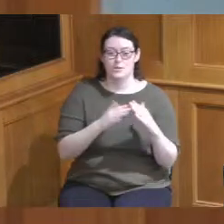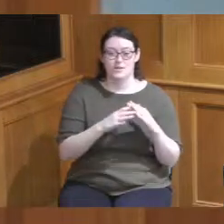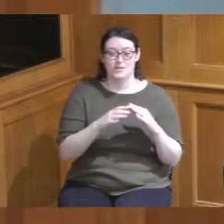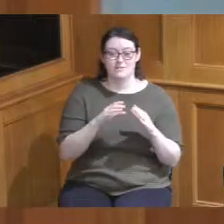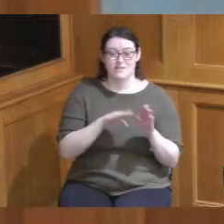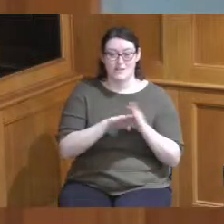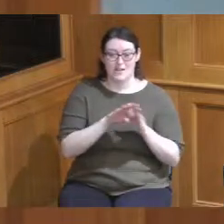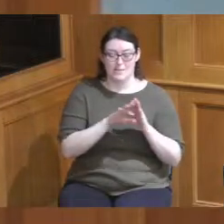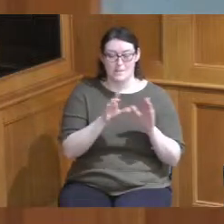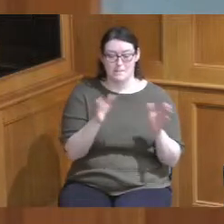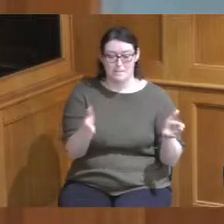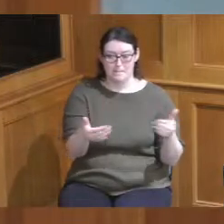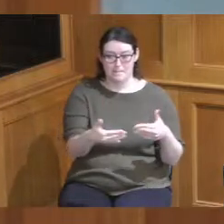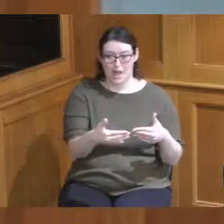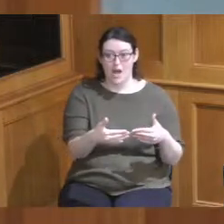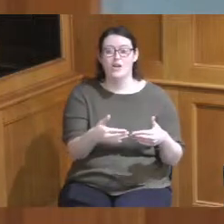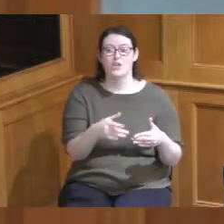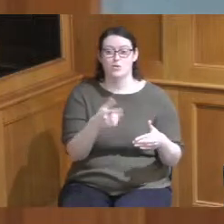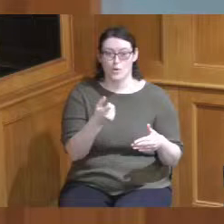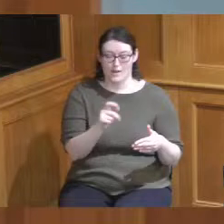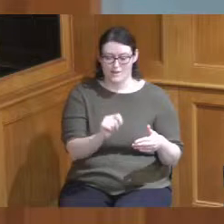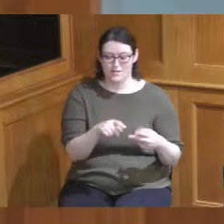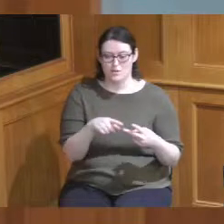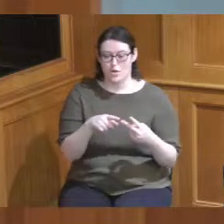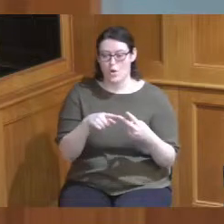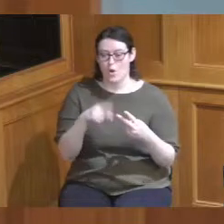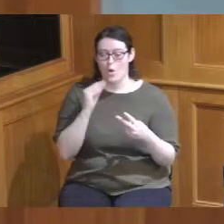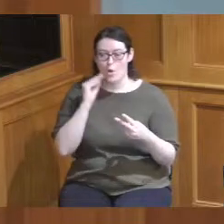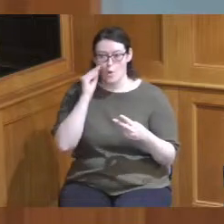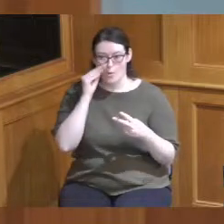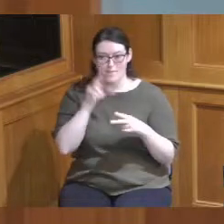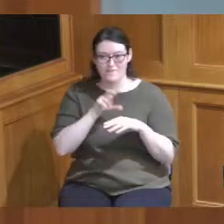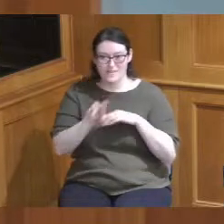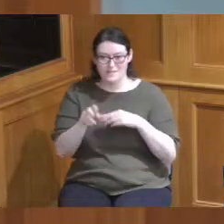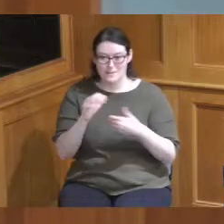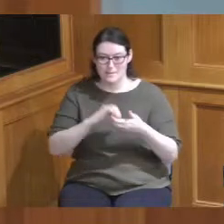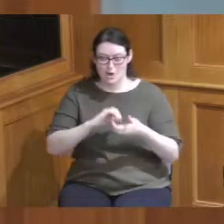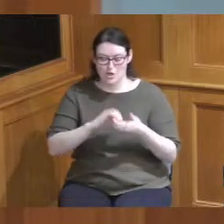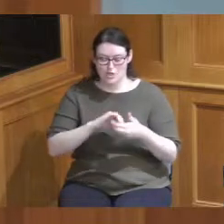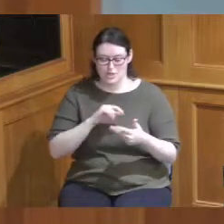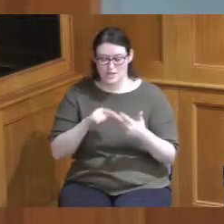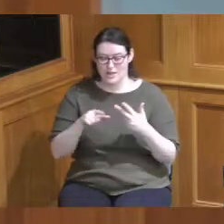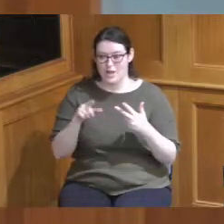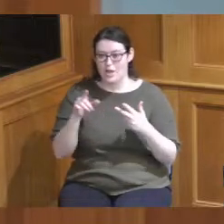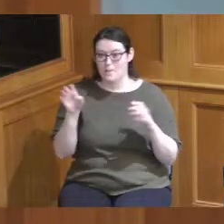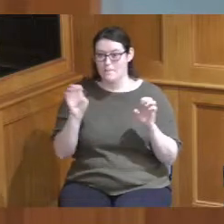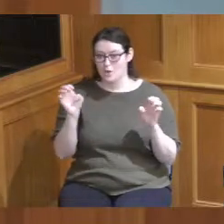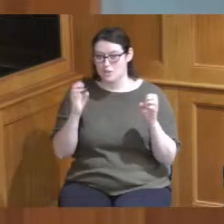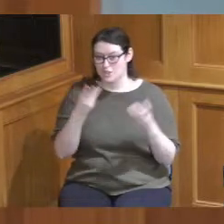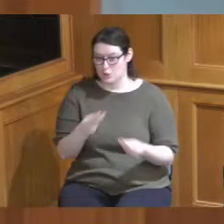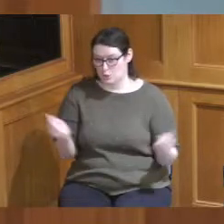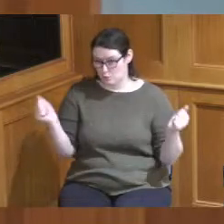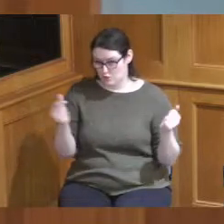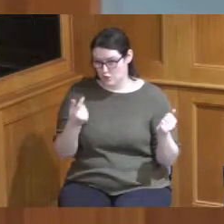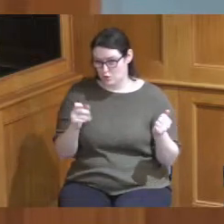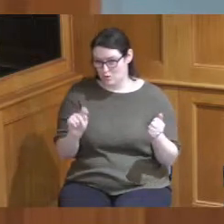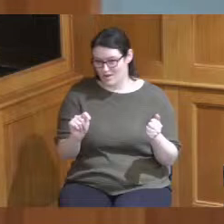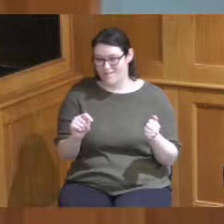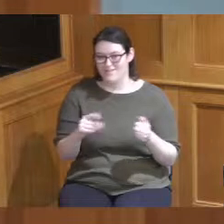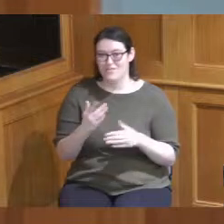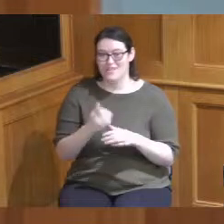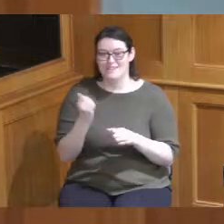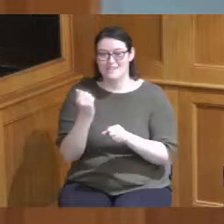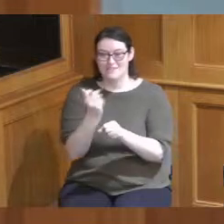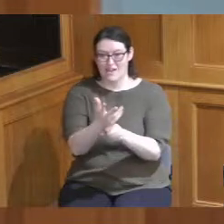grants, the home investment partnership, and also emergency solutions grants over this next